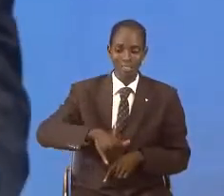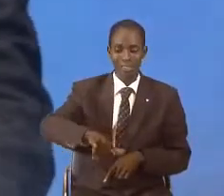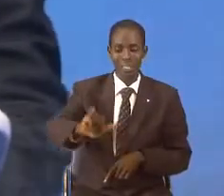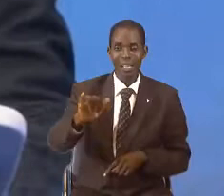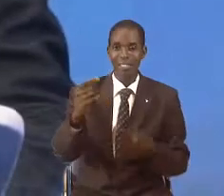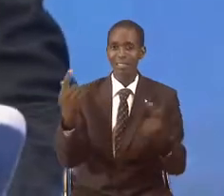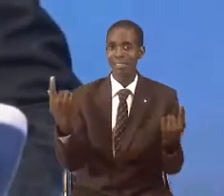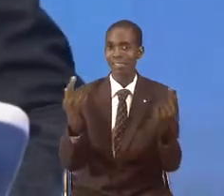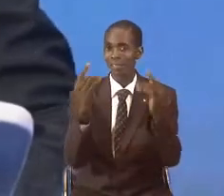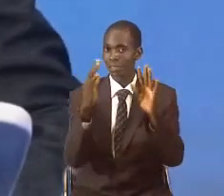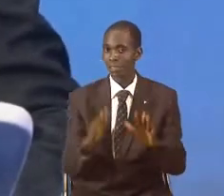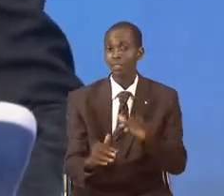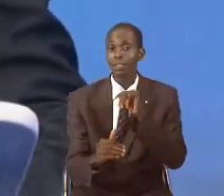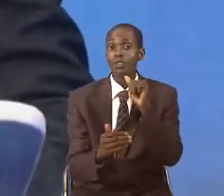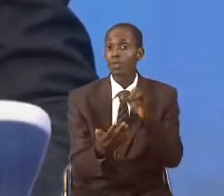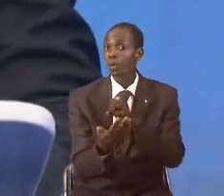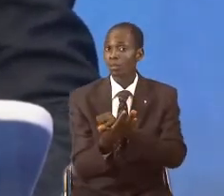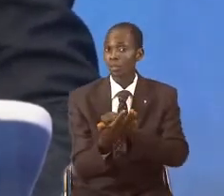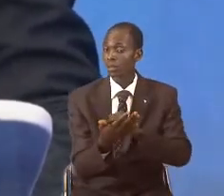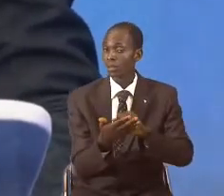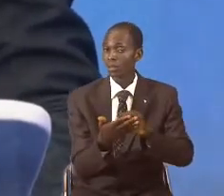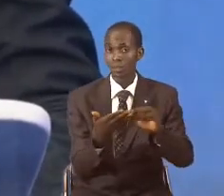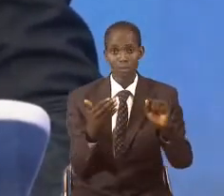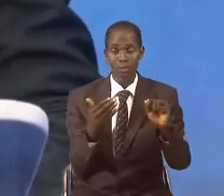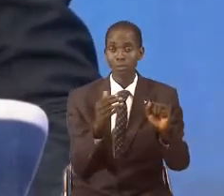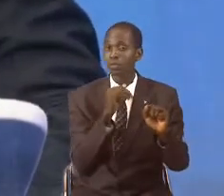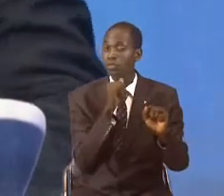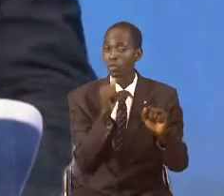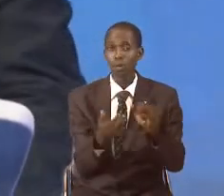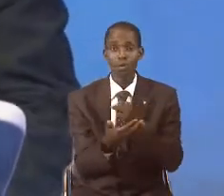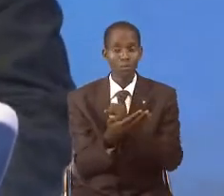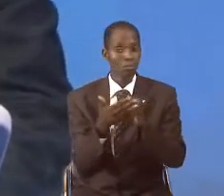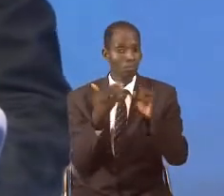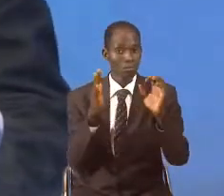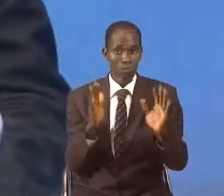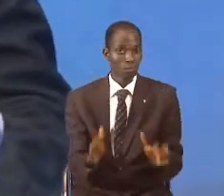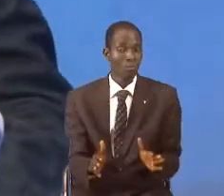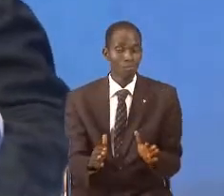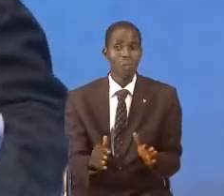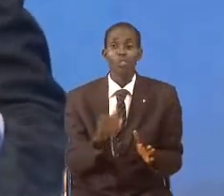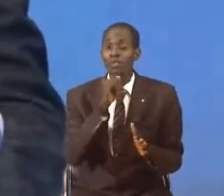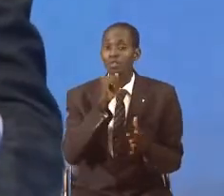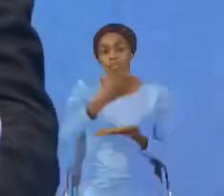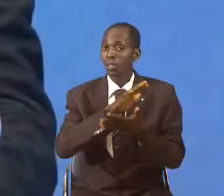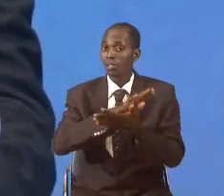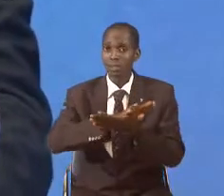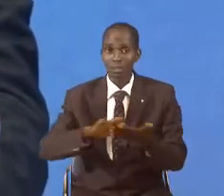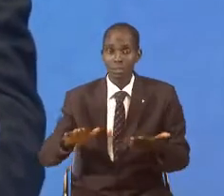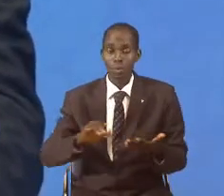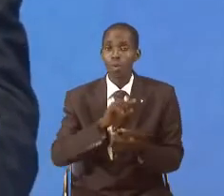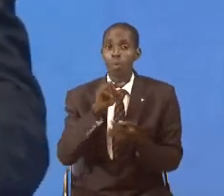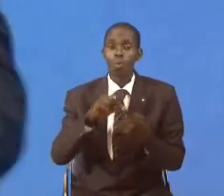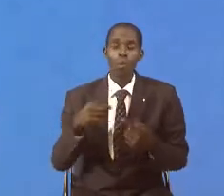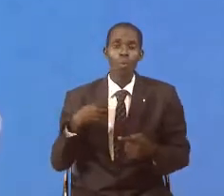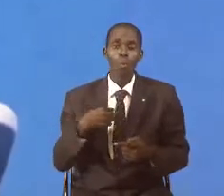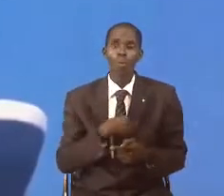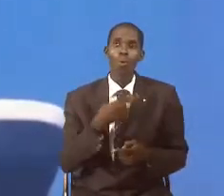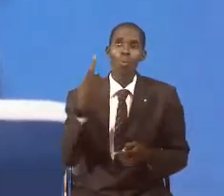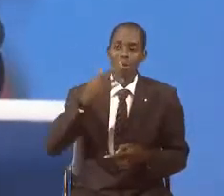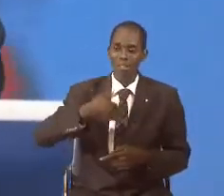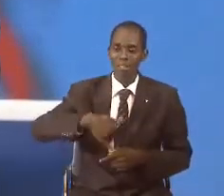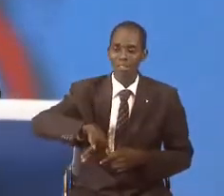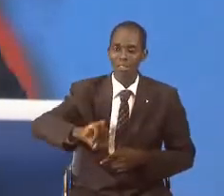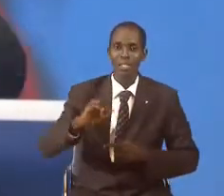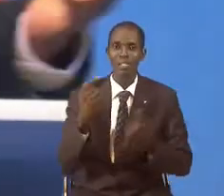we were yet sinners, not saints, while we were yet sinners, not